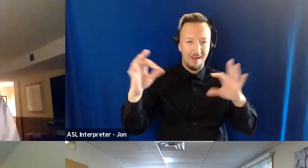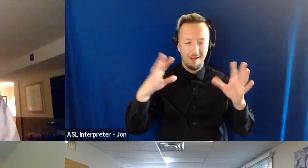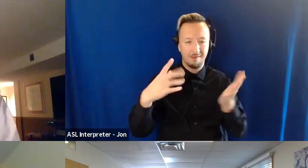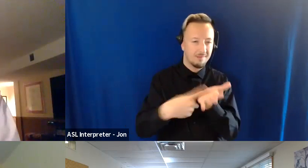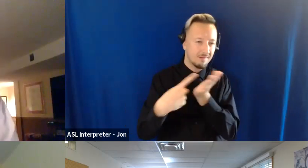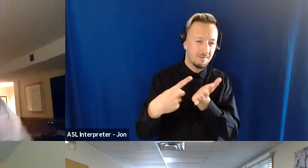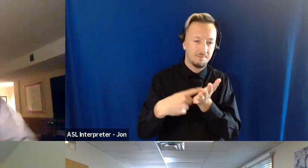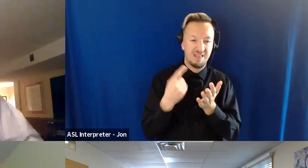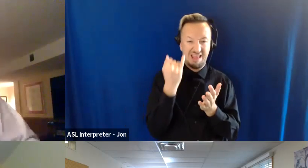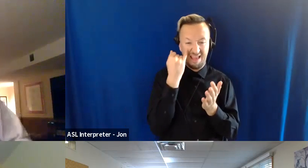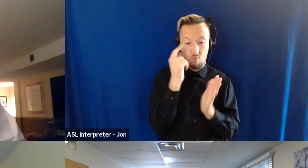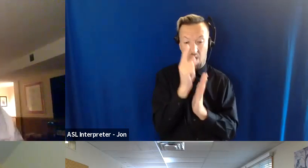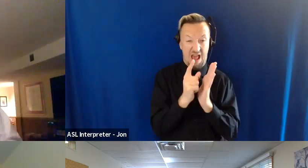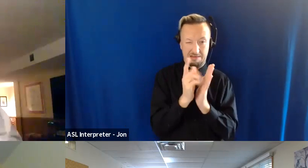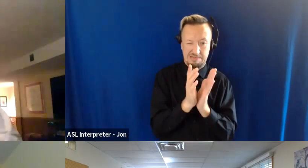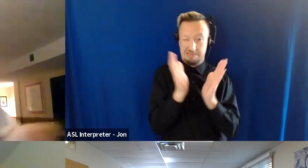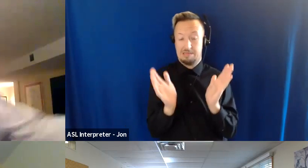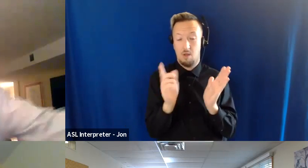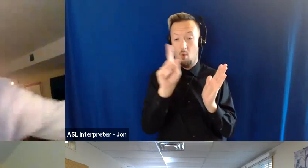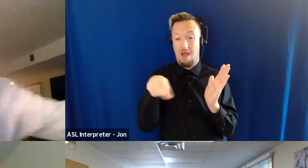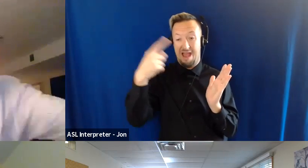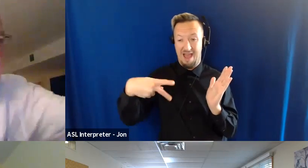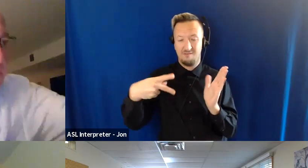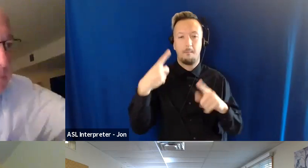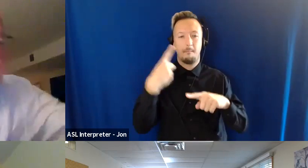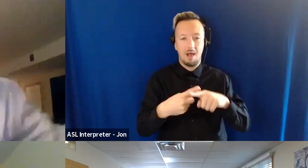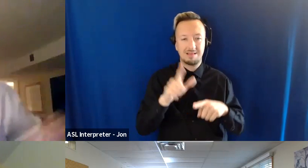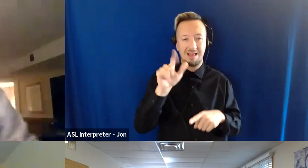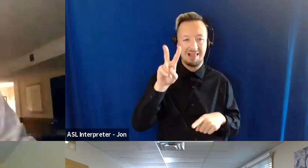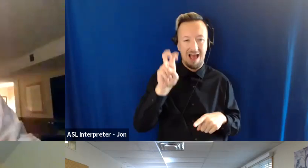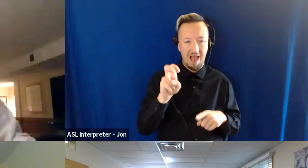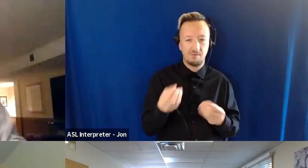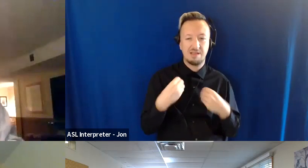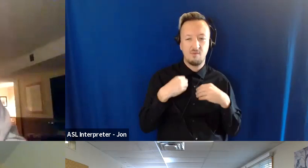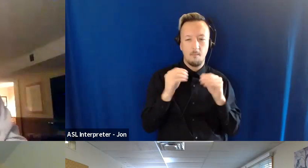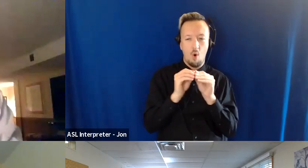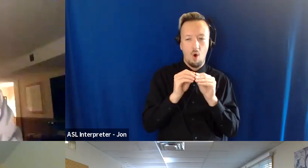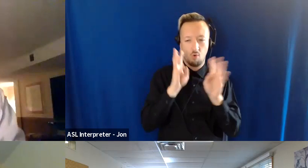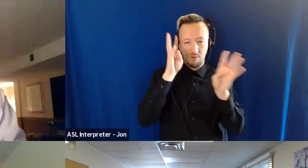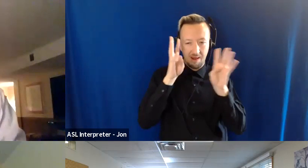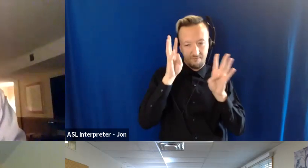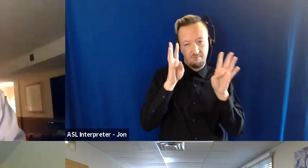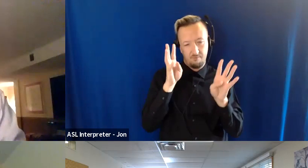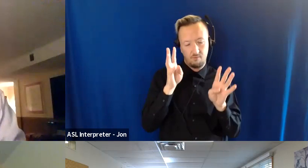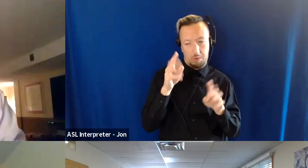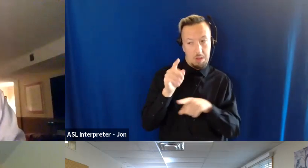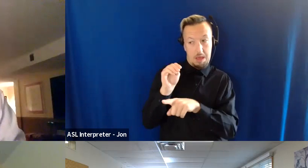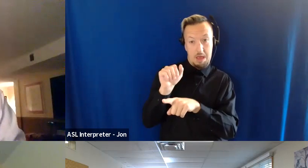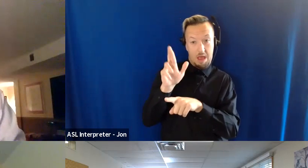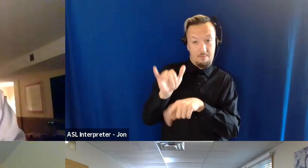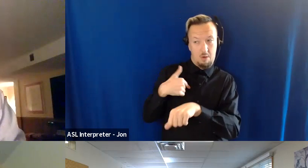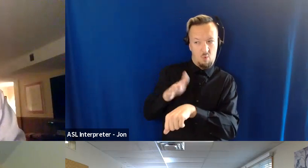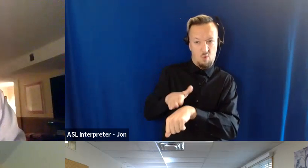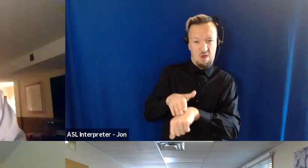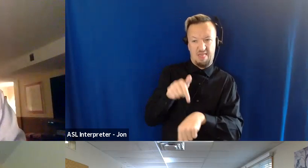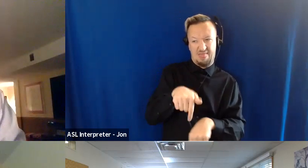a longer period of time, but live, will give us a little bit of creativity. So I'm warning Mary that this is already going to be one of